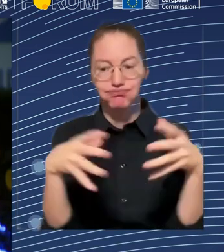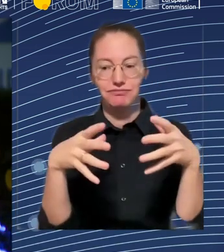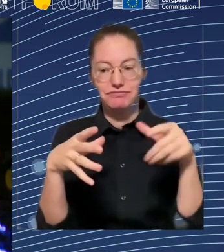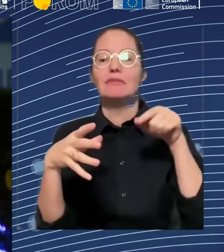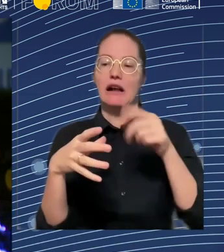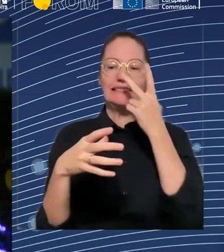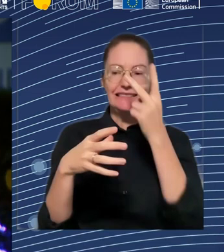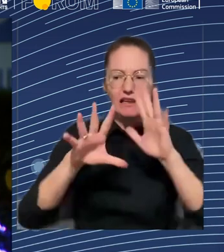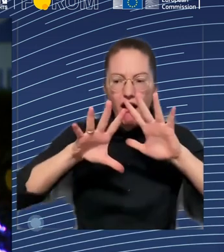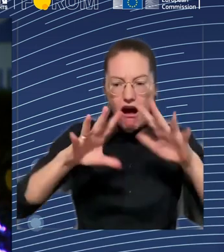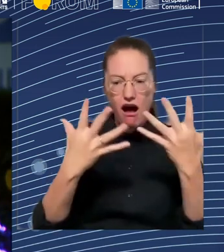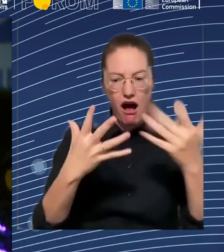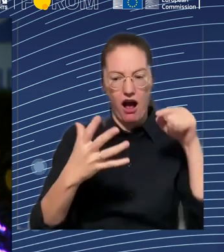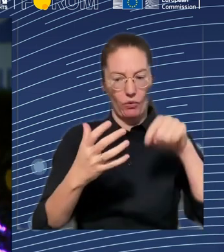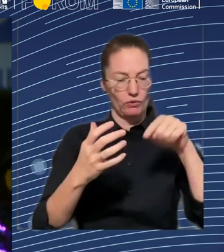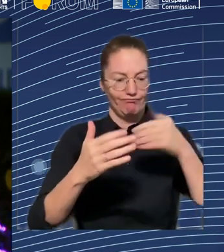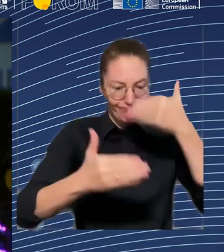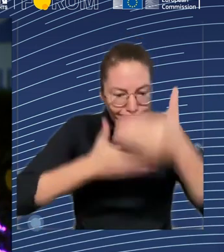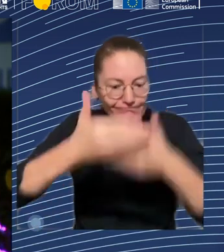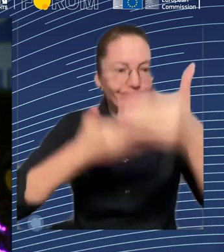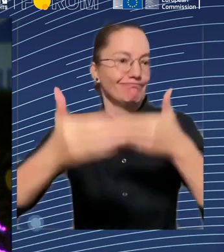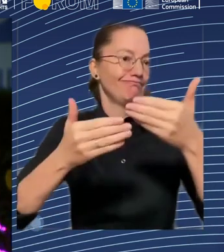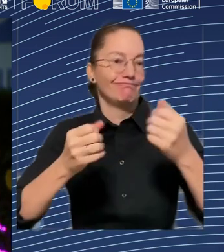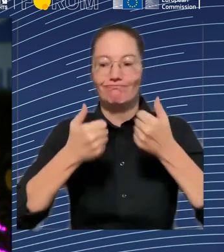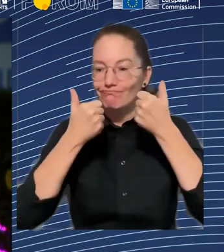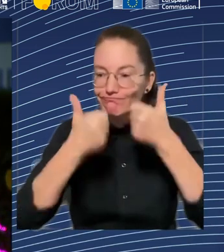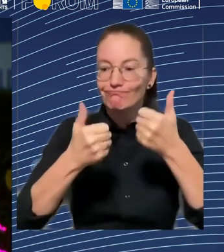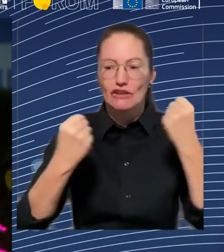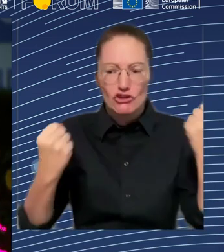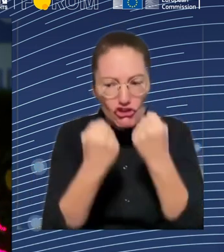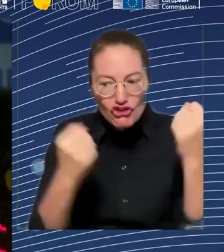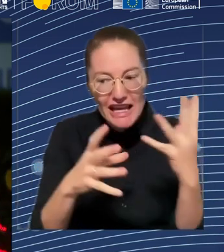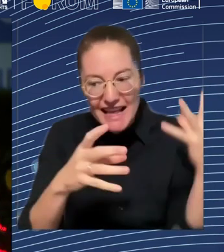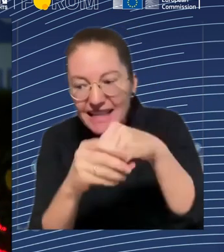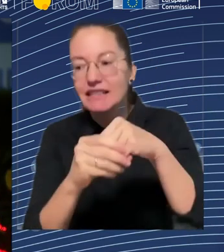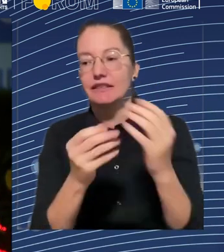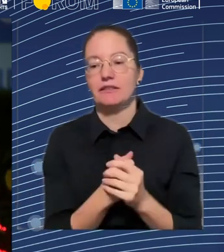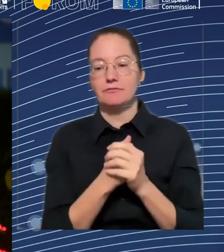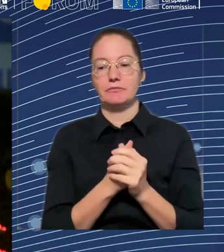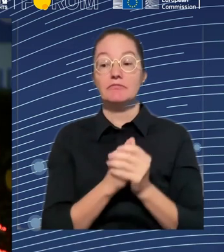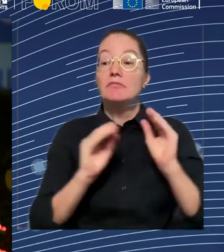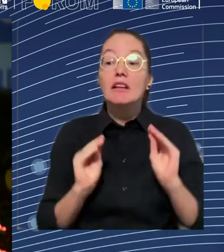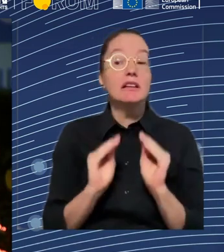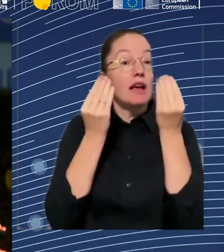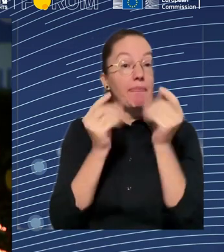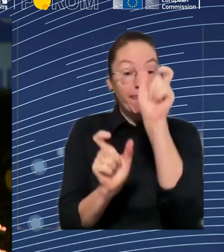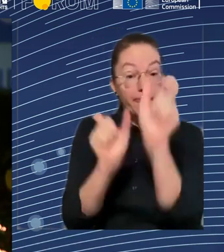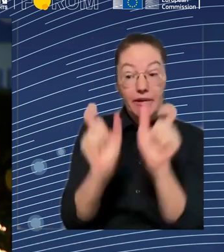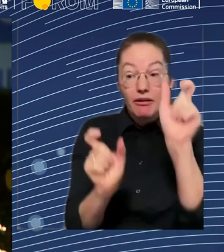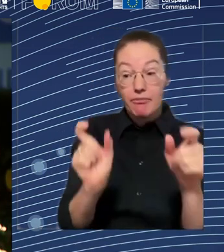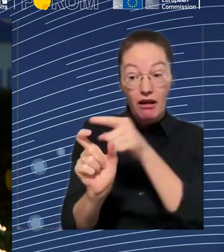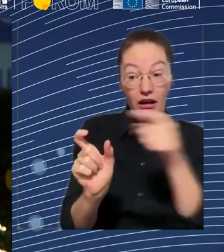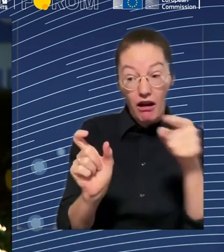coming from our schools. This morning I heard about what we're offering these new talents. The figures cannot compare with what we have had in mind until